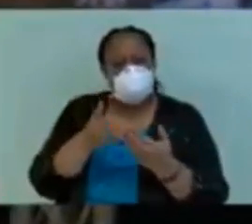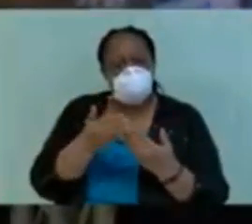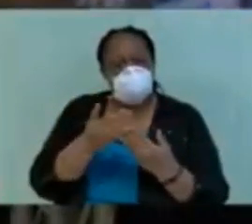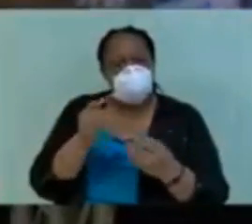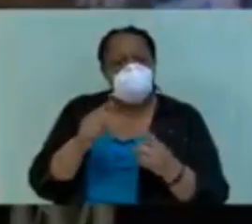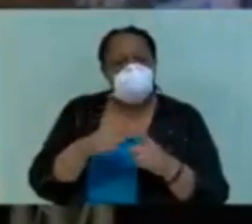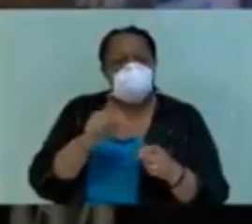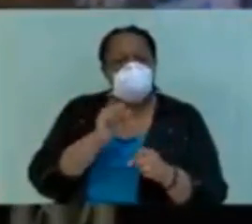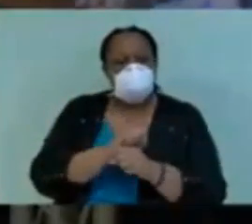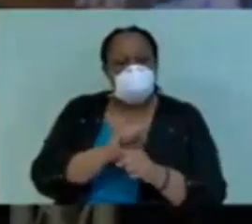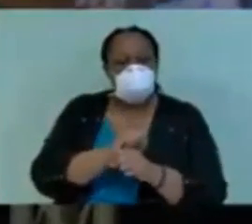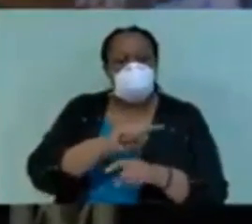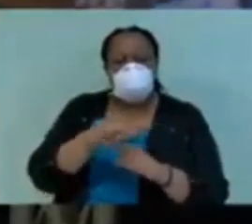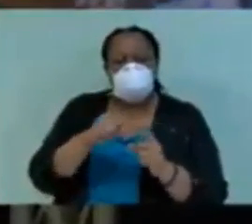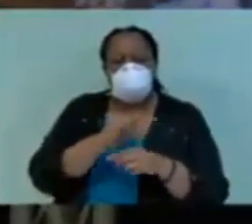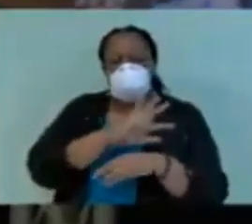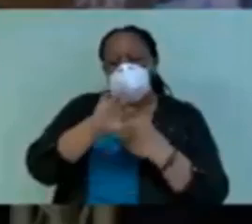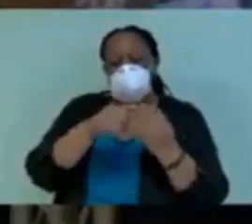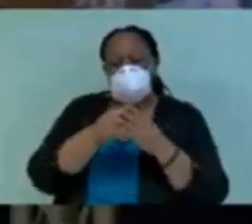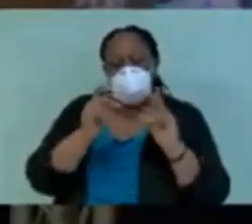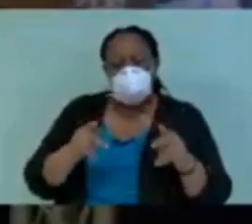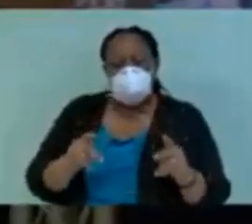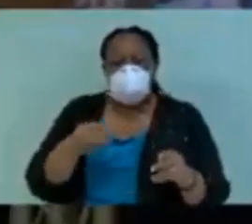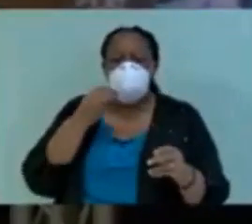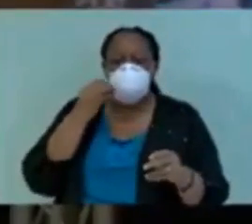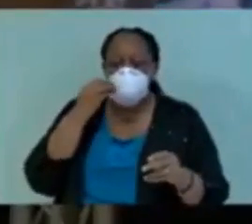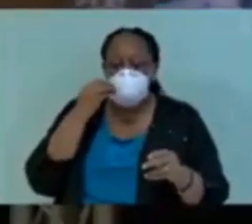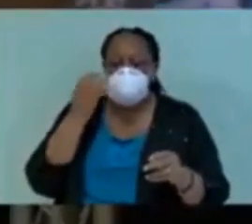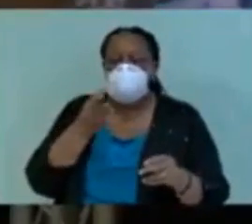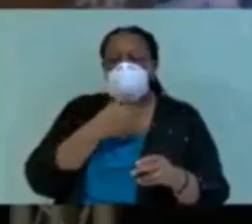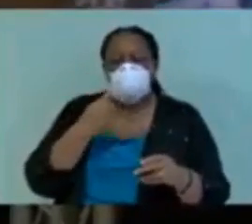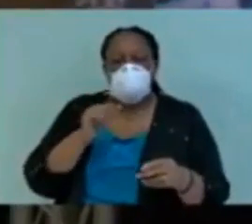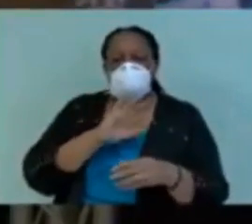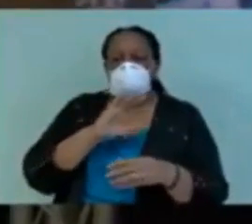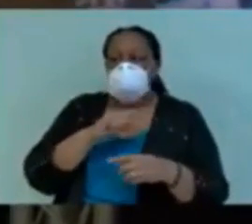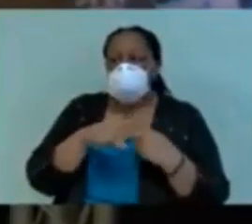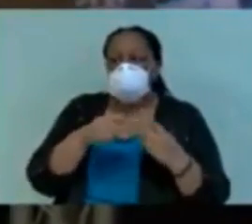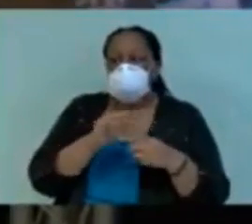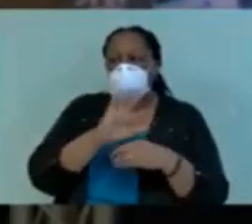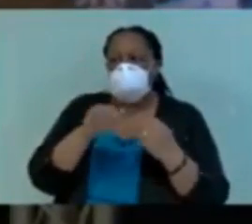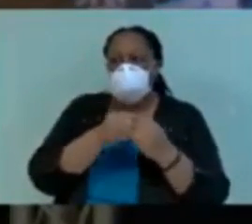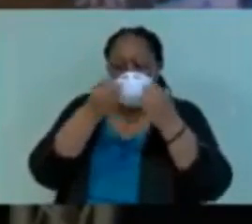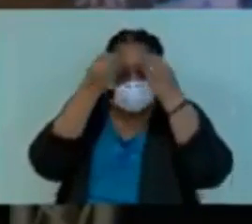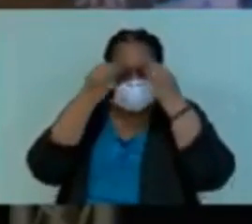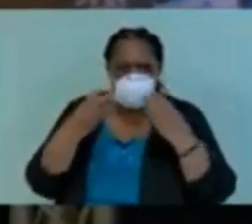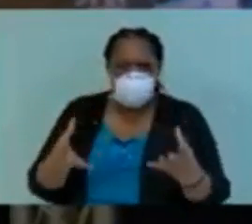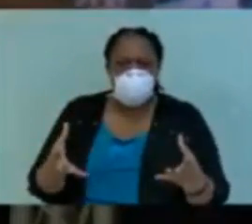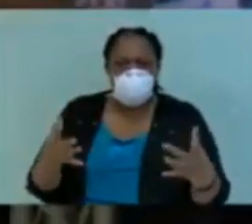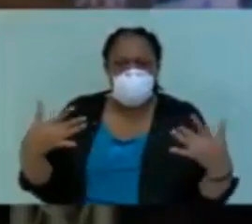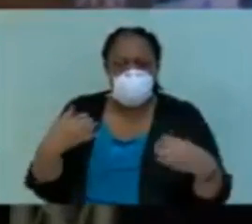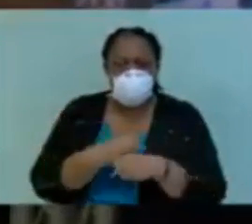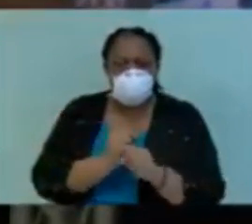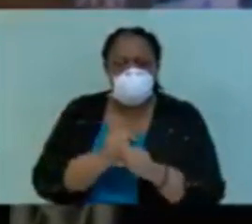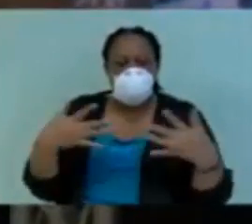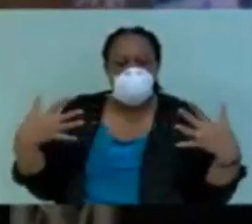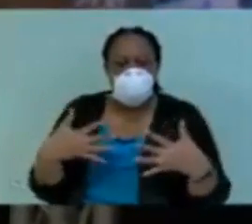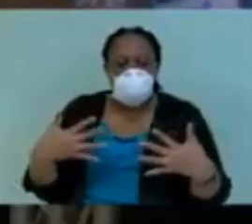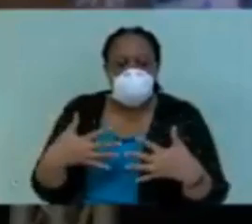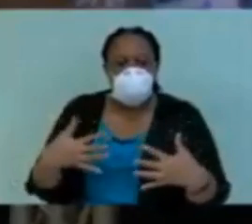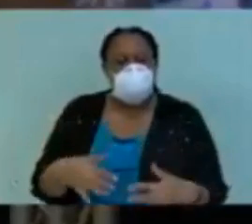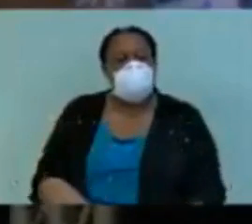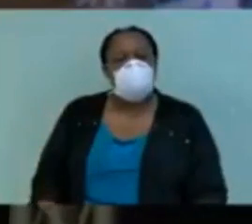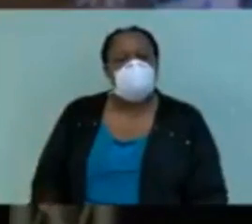demonstrating the authority's commitment to support the wider national fight to to contain the spread of the